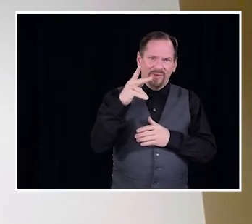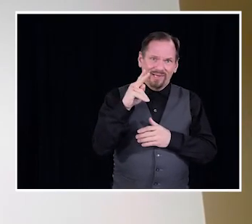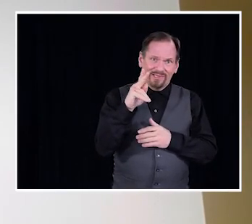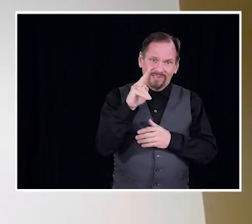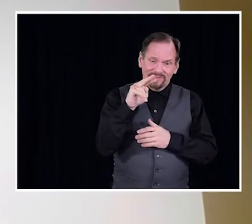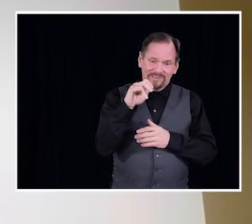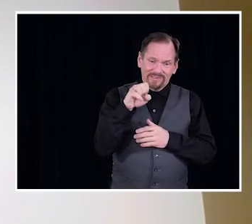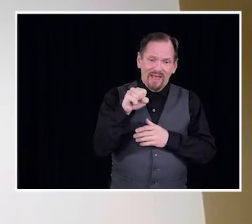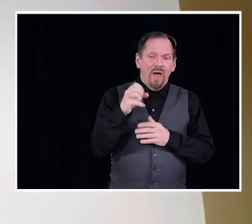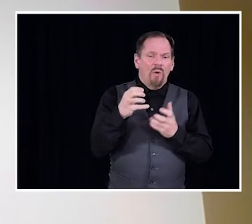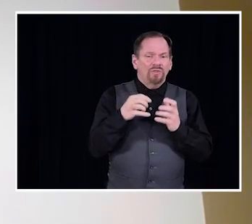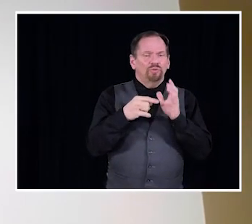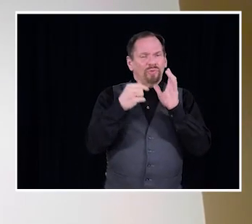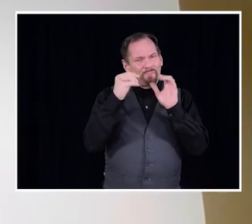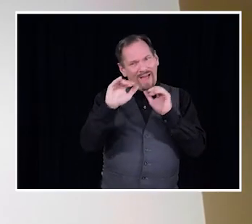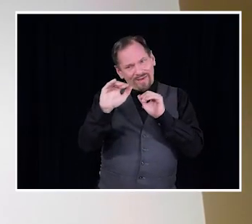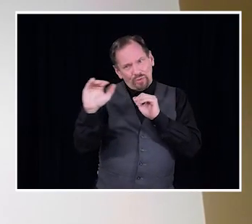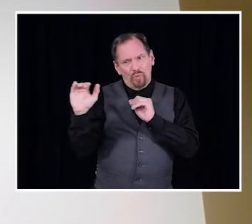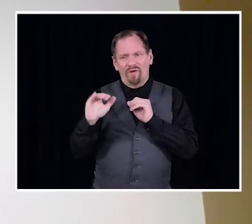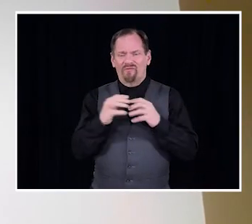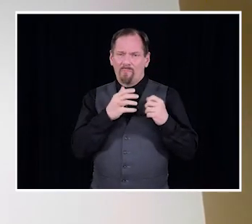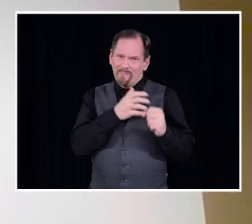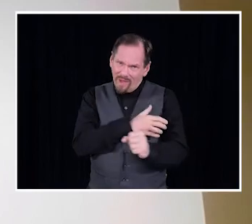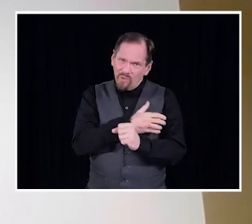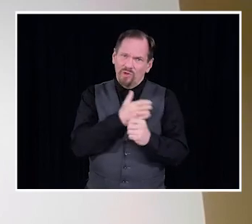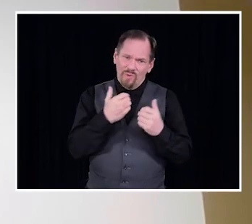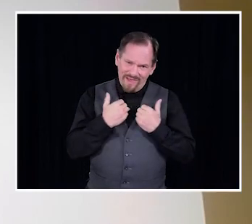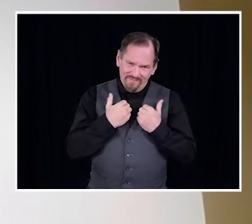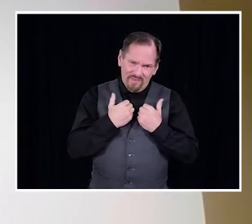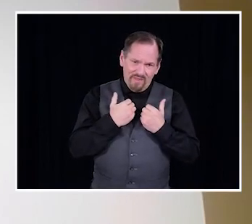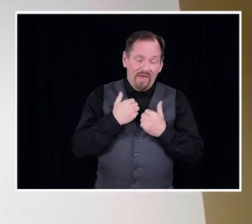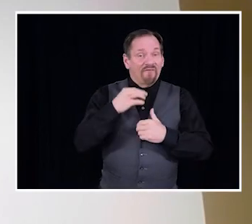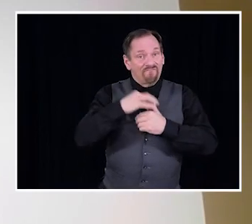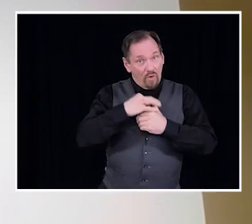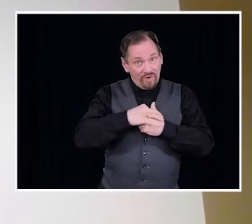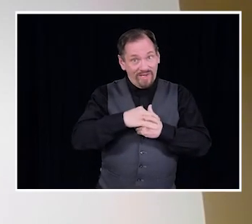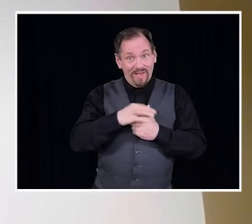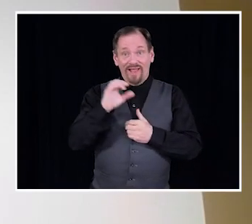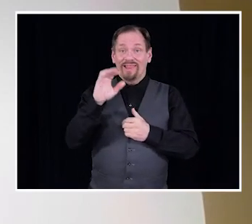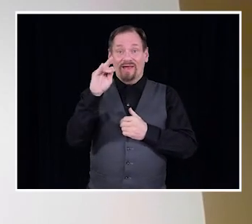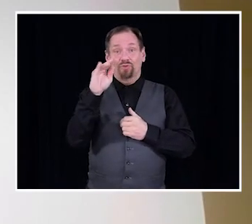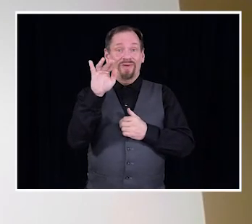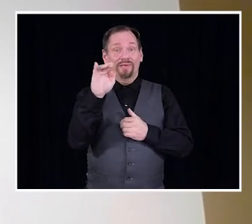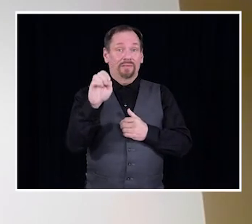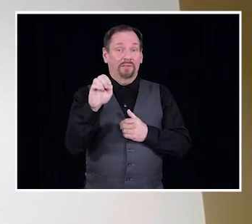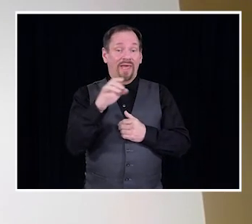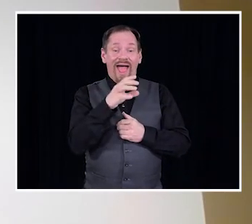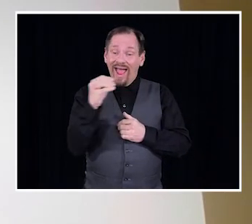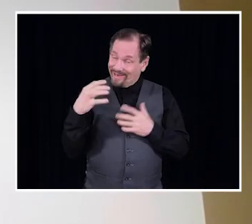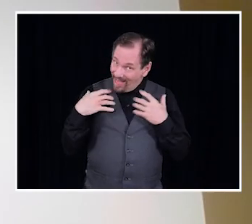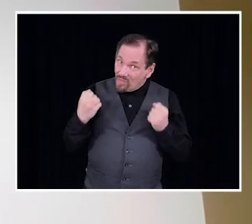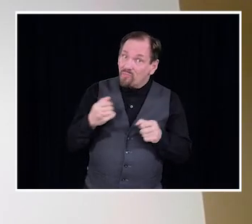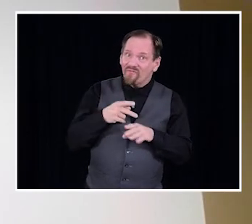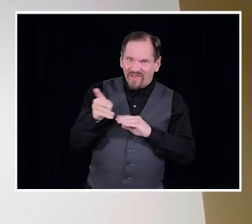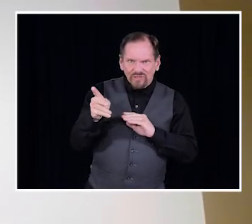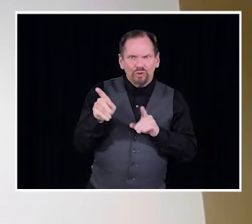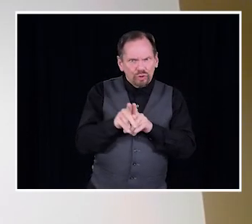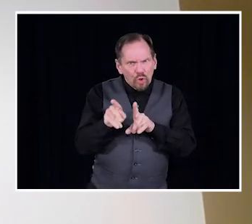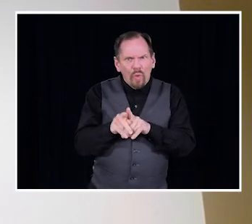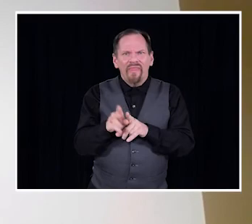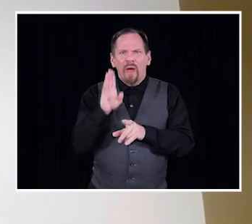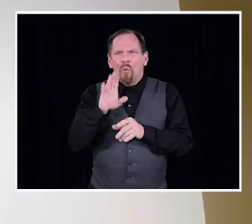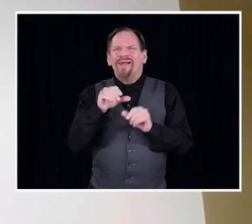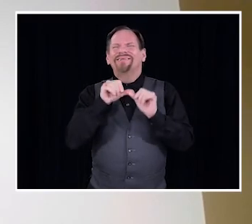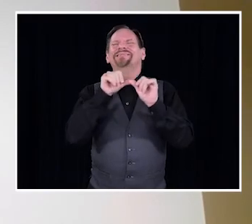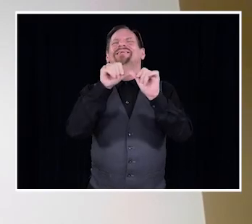you of the immense power you hold as members of the voting electorate and as health professionals who have and will continue to be